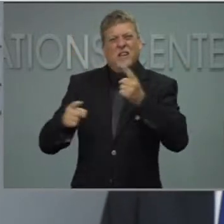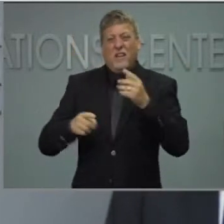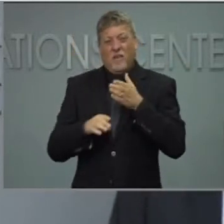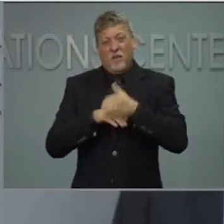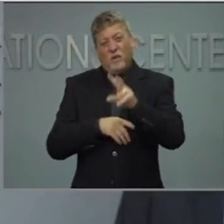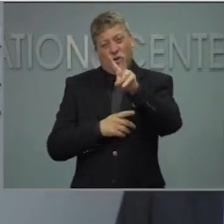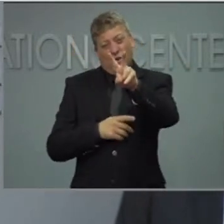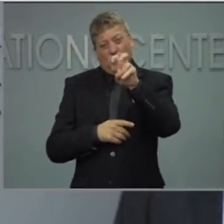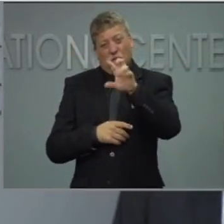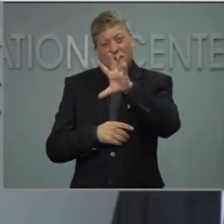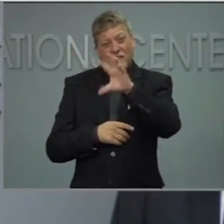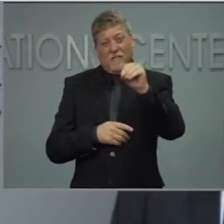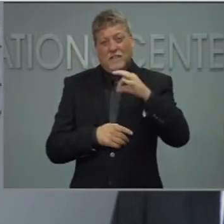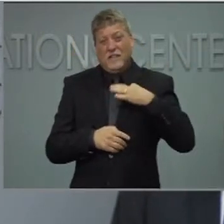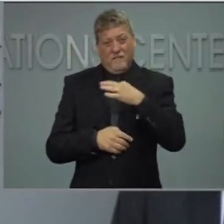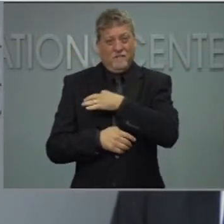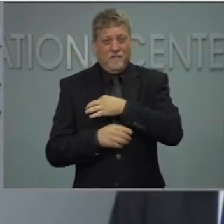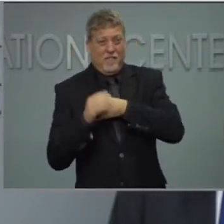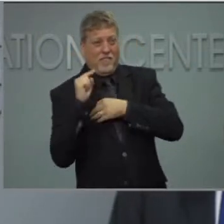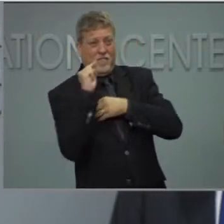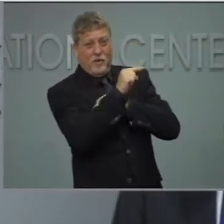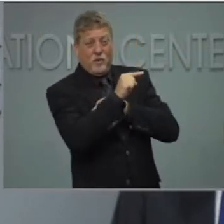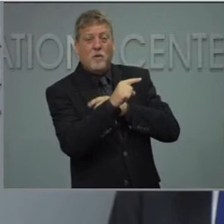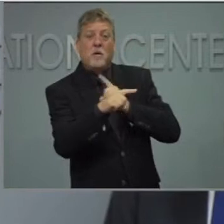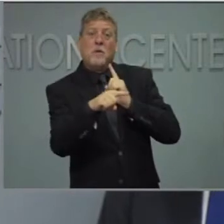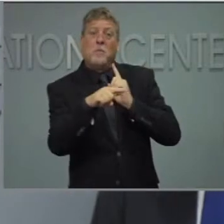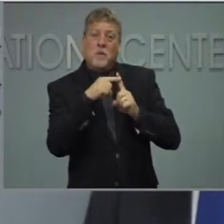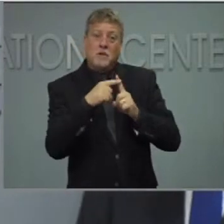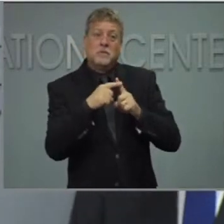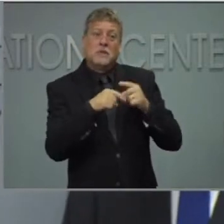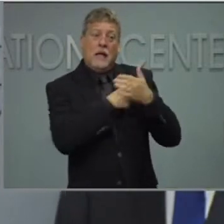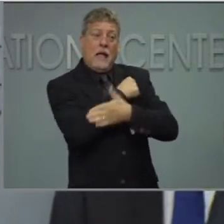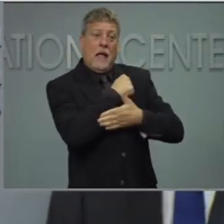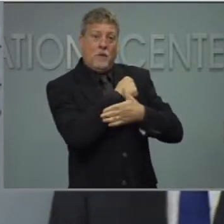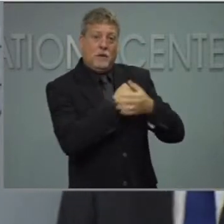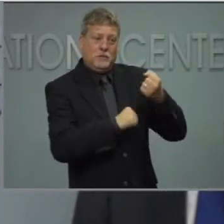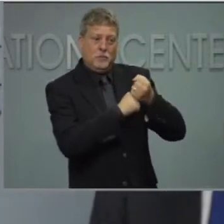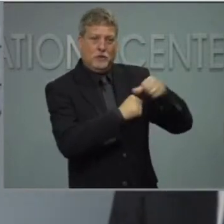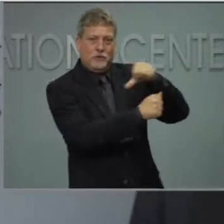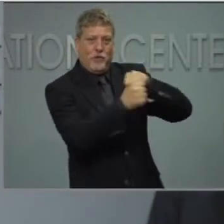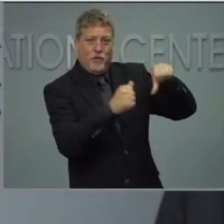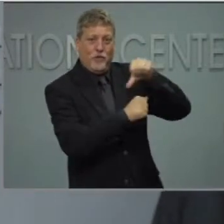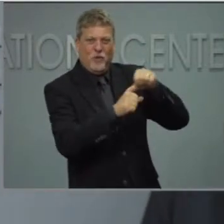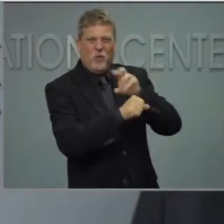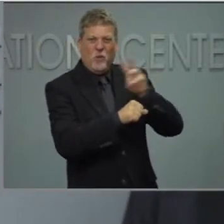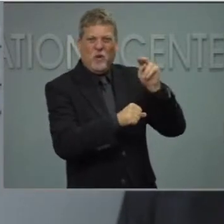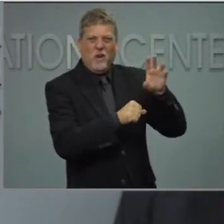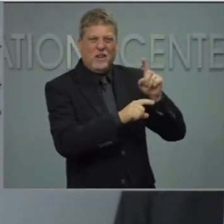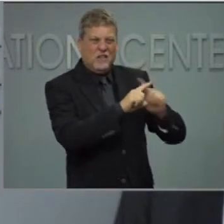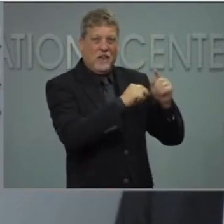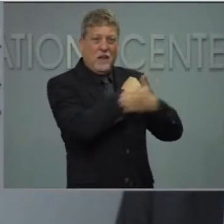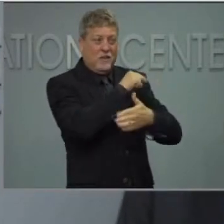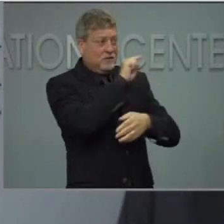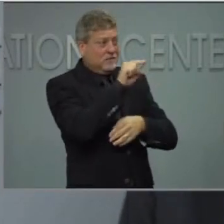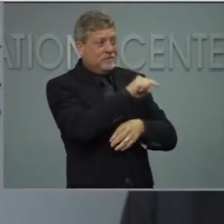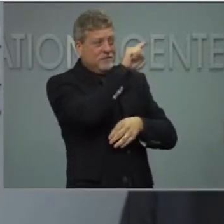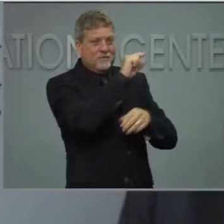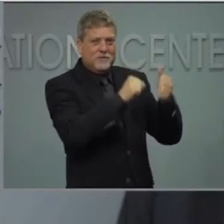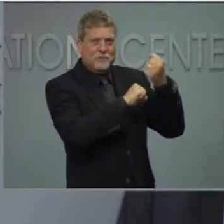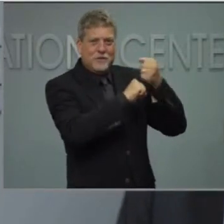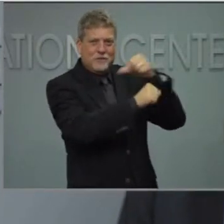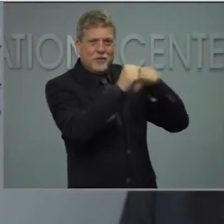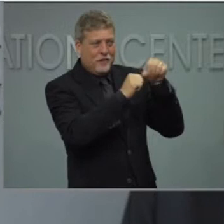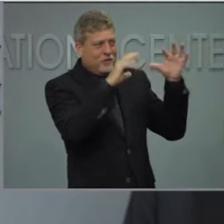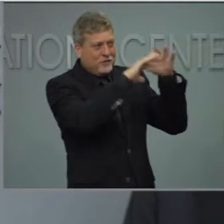addition to ones that were sent via mutual aid county to county that are in western North Carolina right now to provide